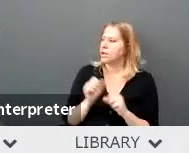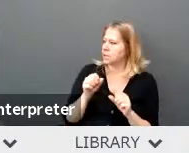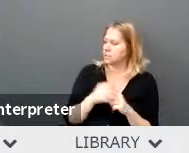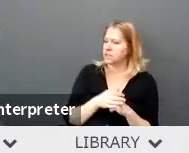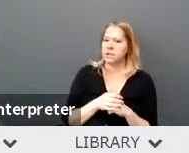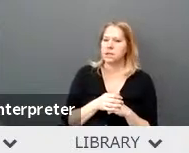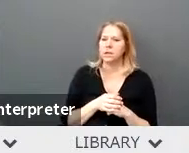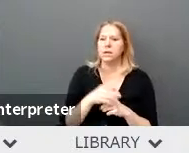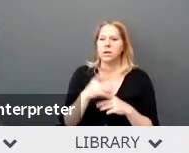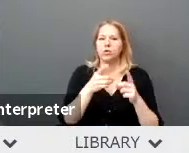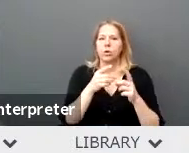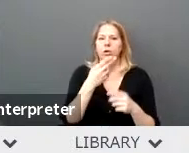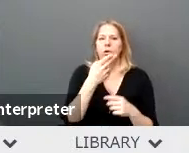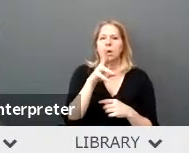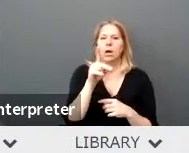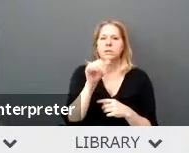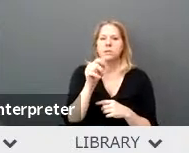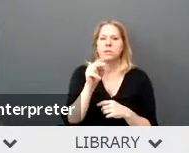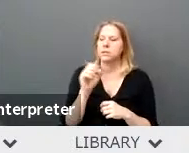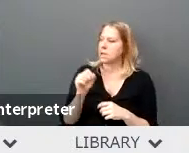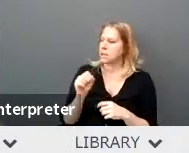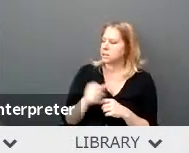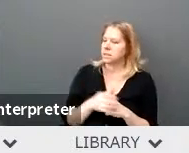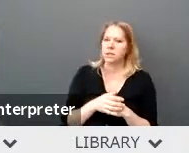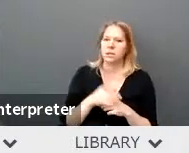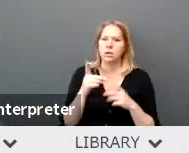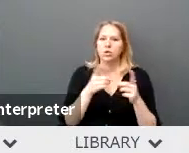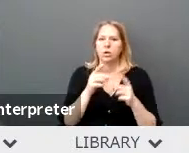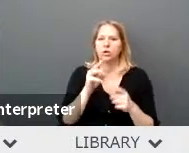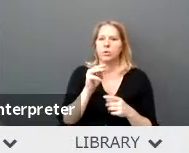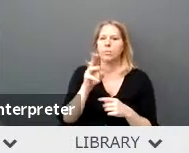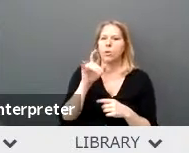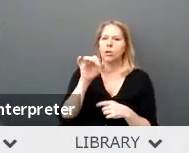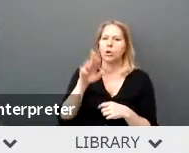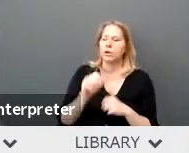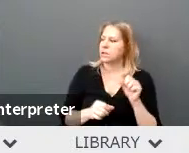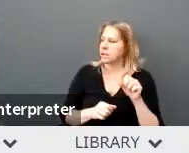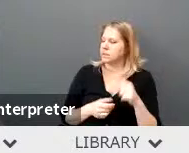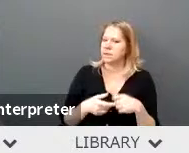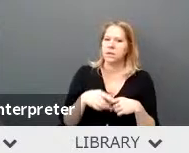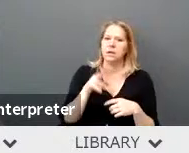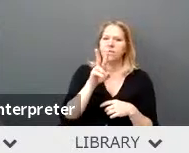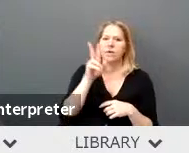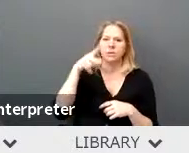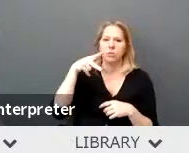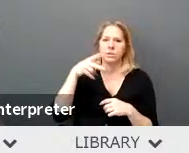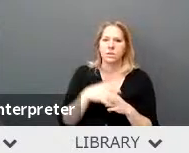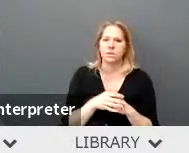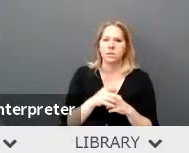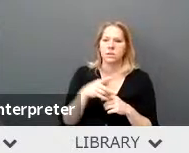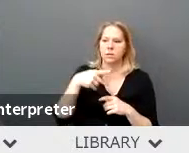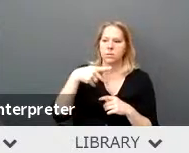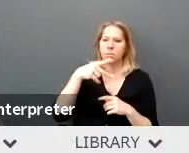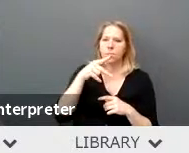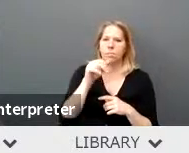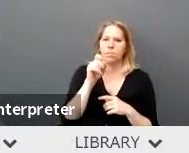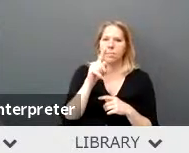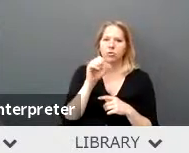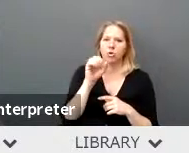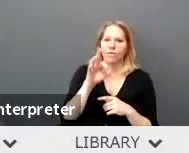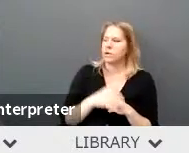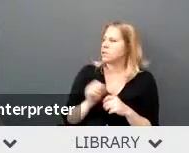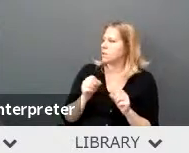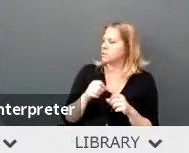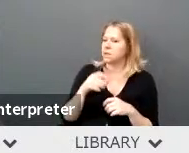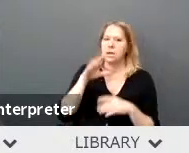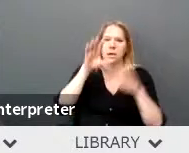Yes. Director Hudson. Yes. Director Mueller, Yes. Vice President Petroff. Yes.